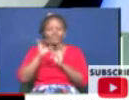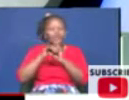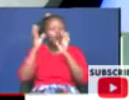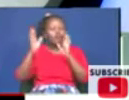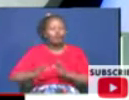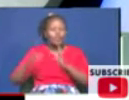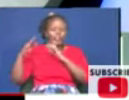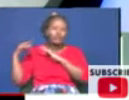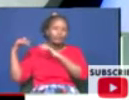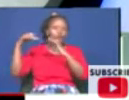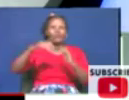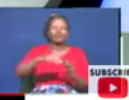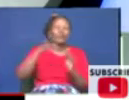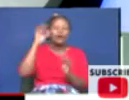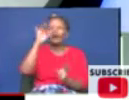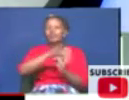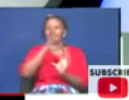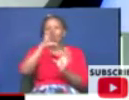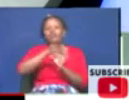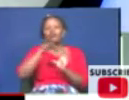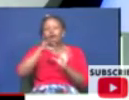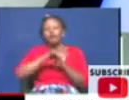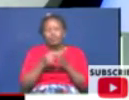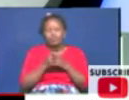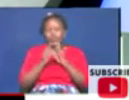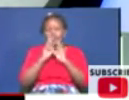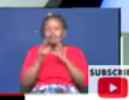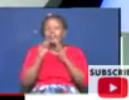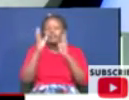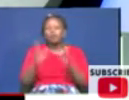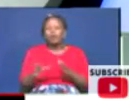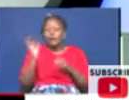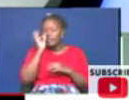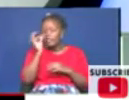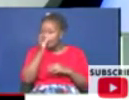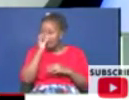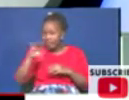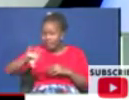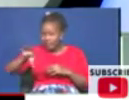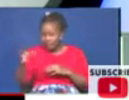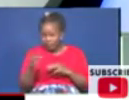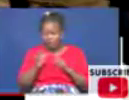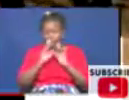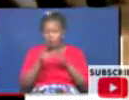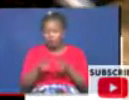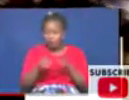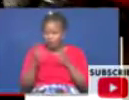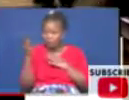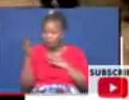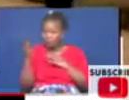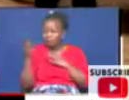vote. Our senior political reporter Gishuki Washira is in Nyeri County and files this report.